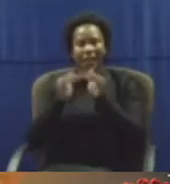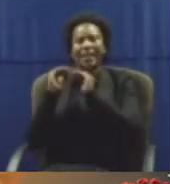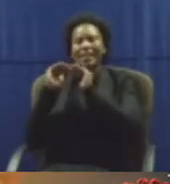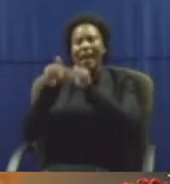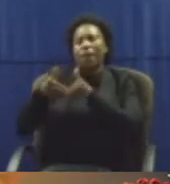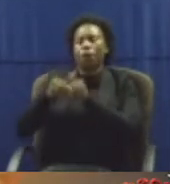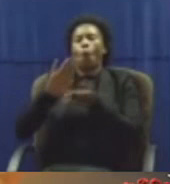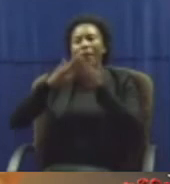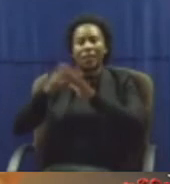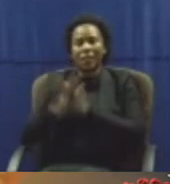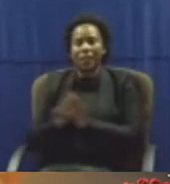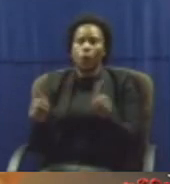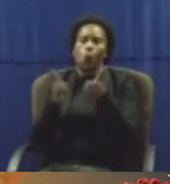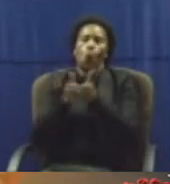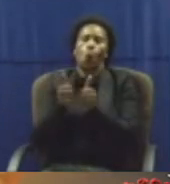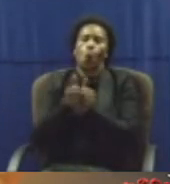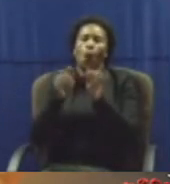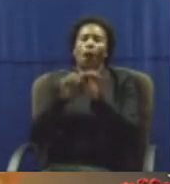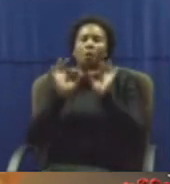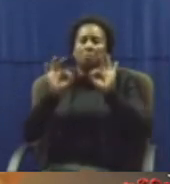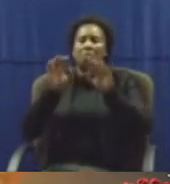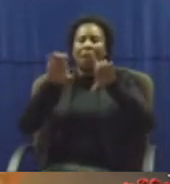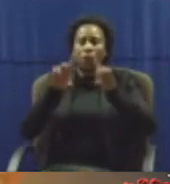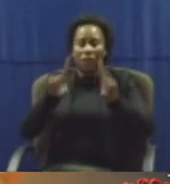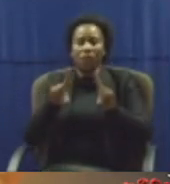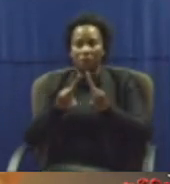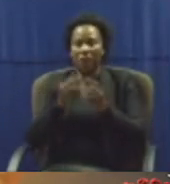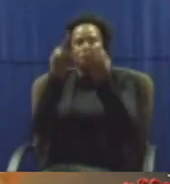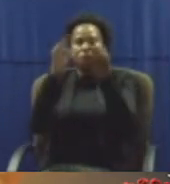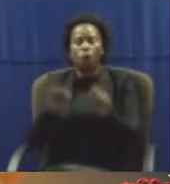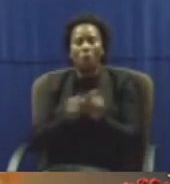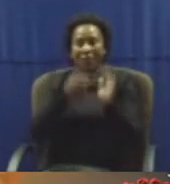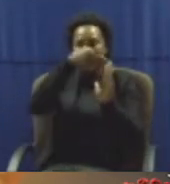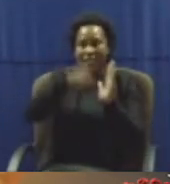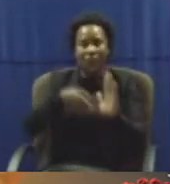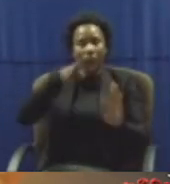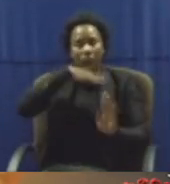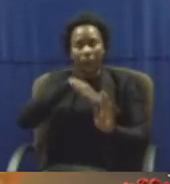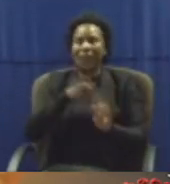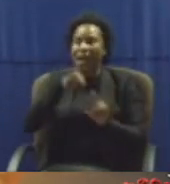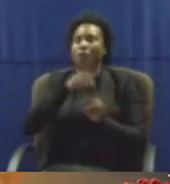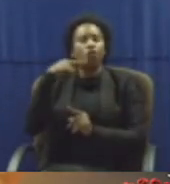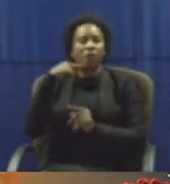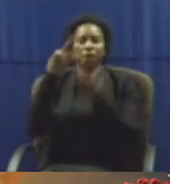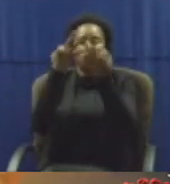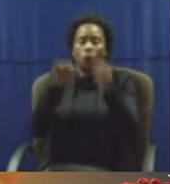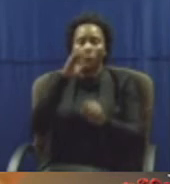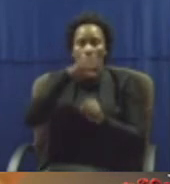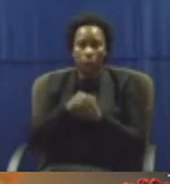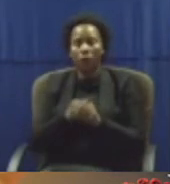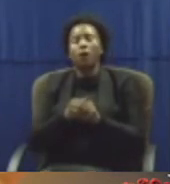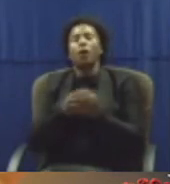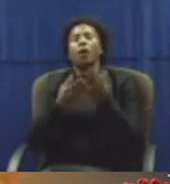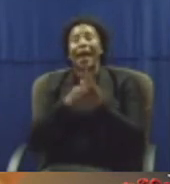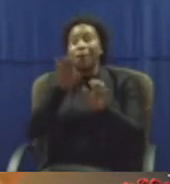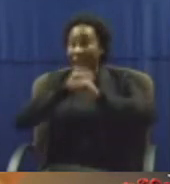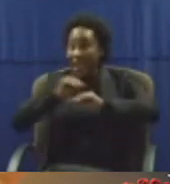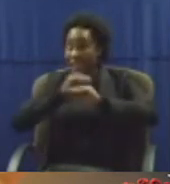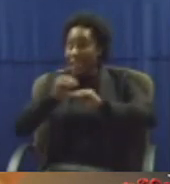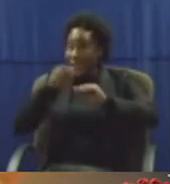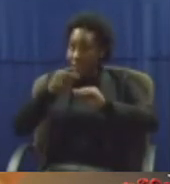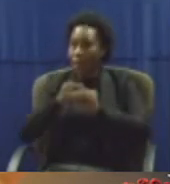education. Freedom without these is not real freedom. Education is a key tool to realize opportunity that